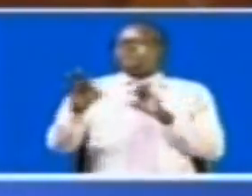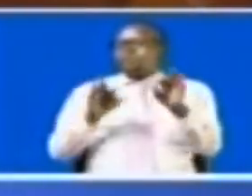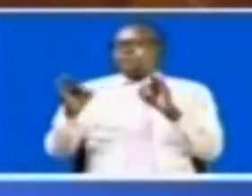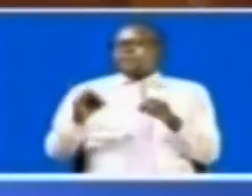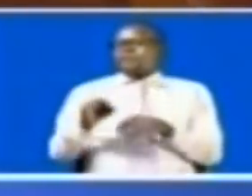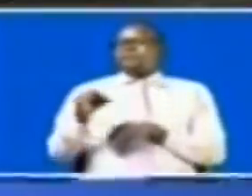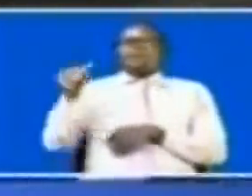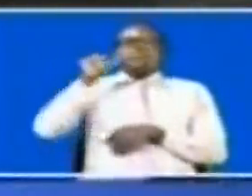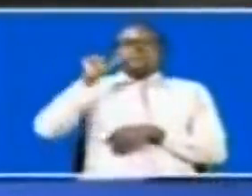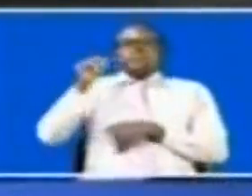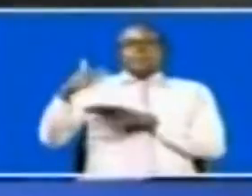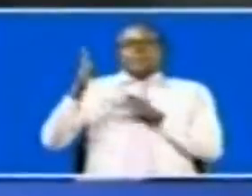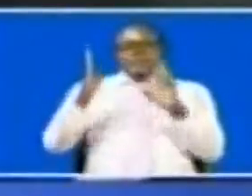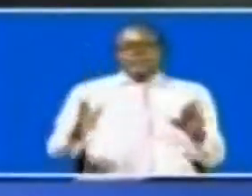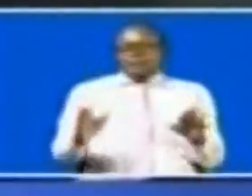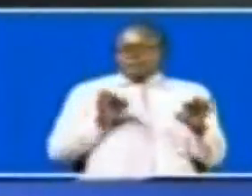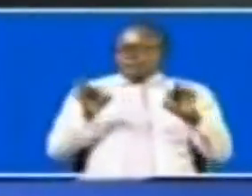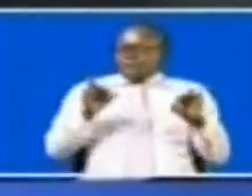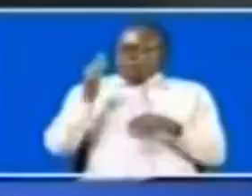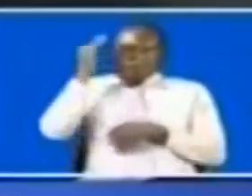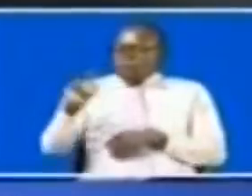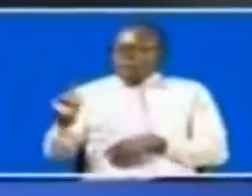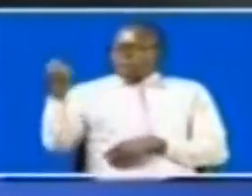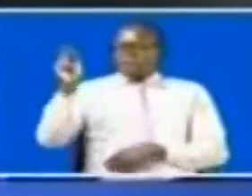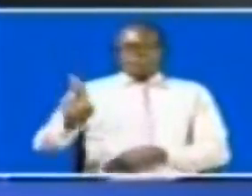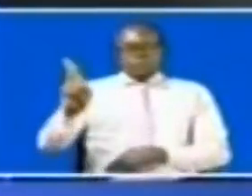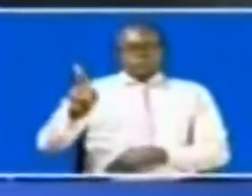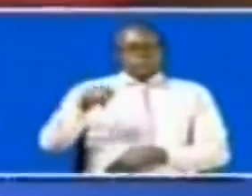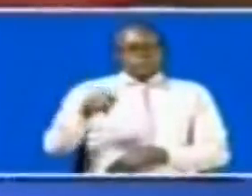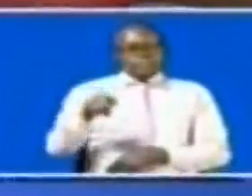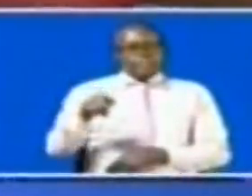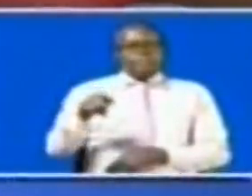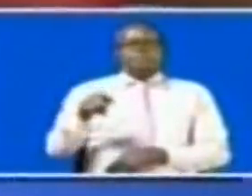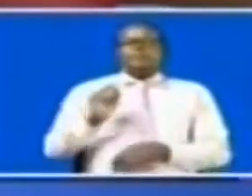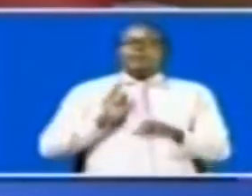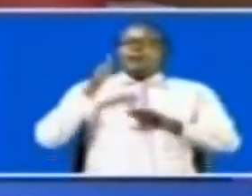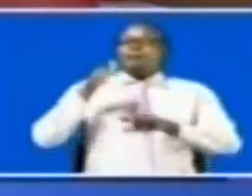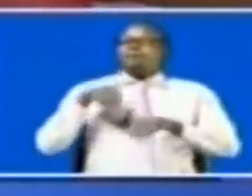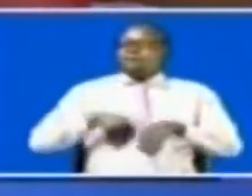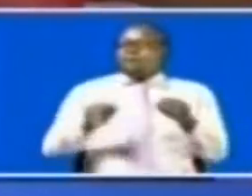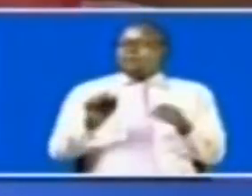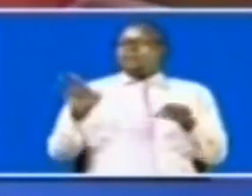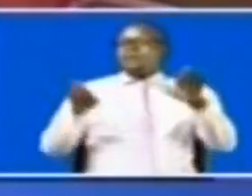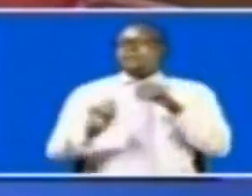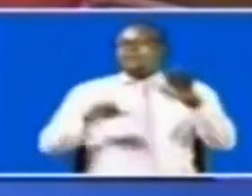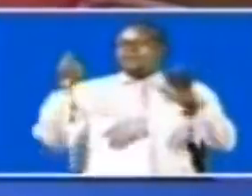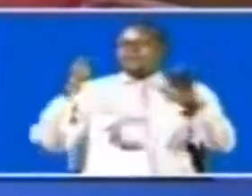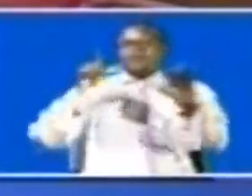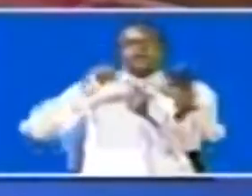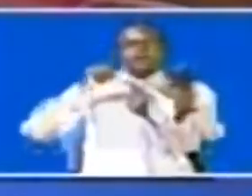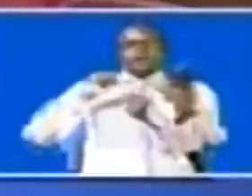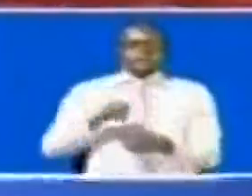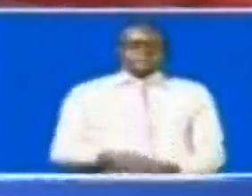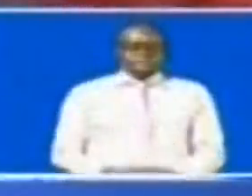as the United Kingdom envoy, had to explain why President Uhuru Kenyatta unfollowed his deputy William Ruto on